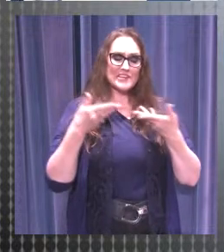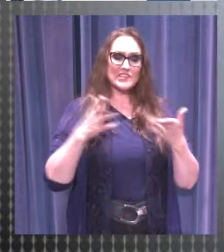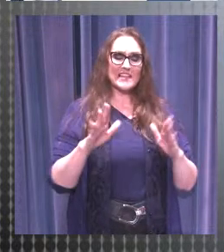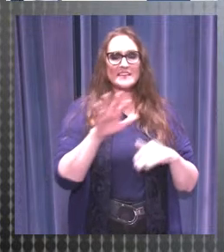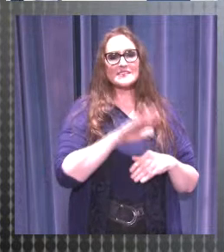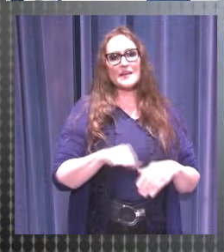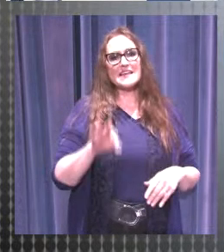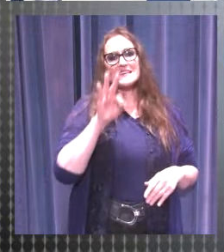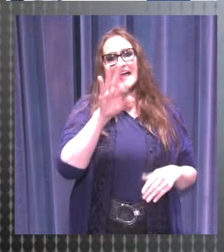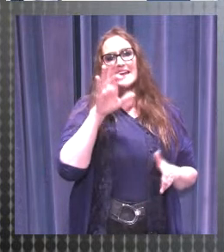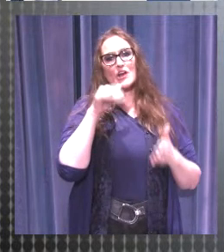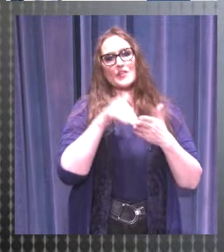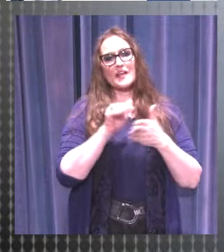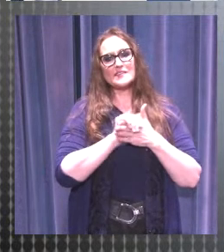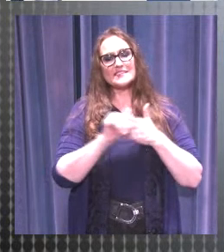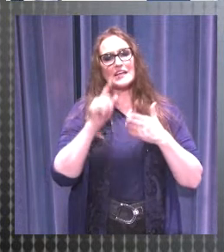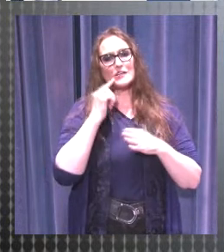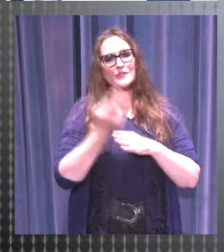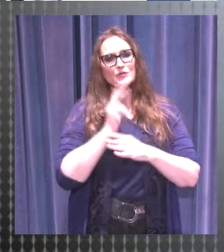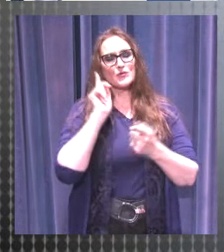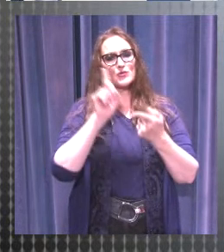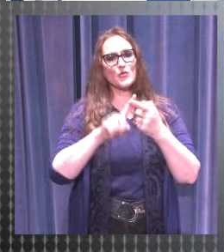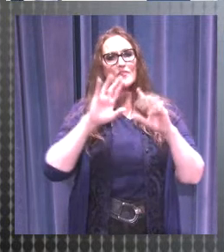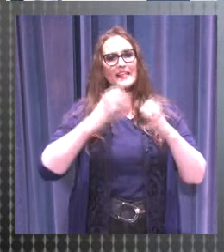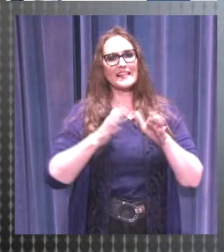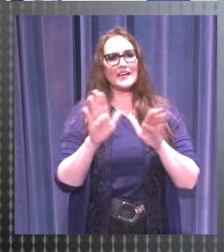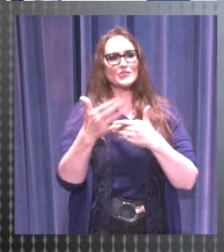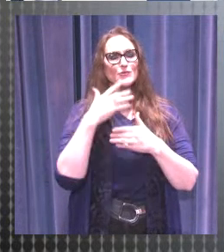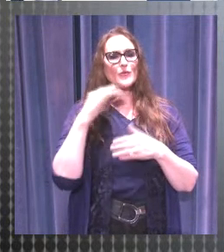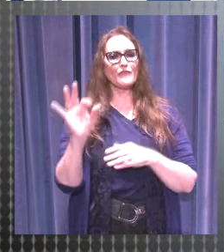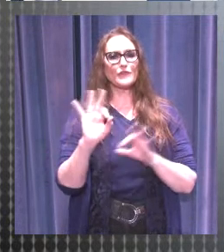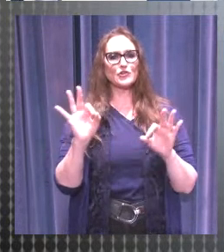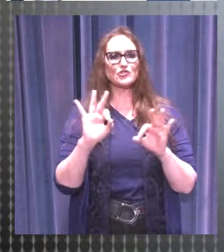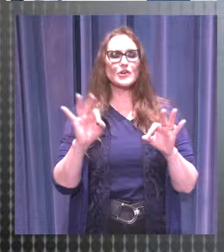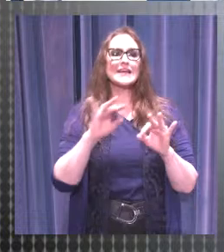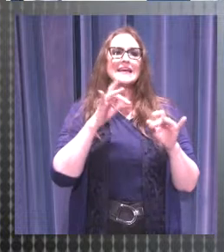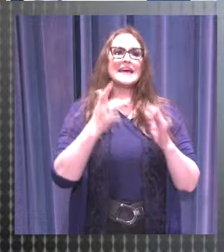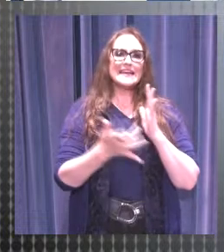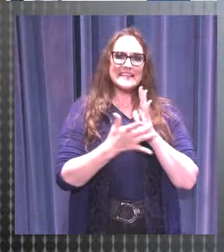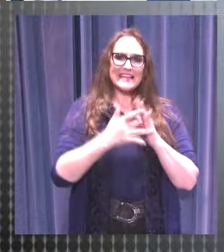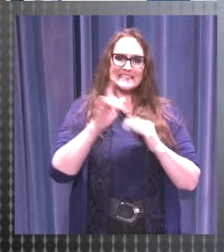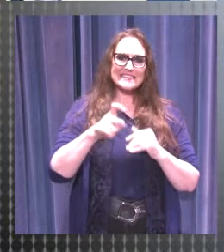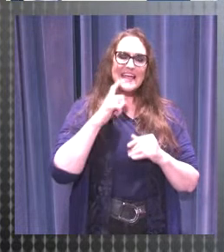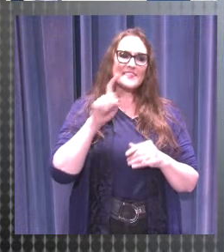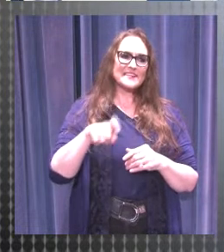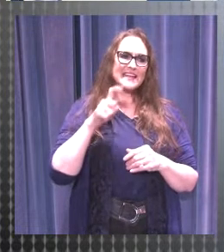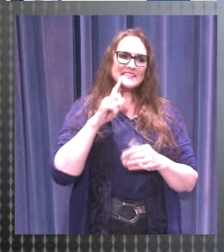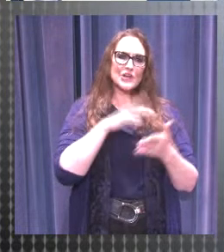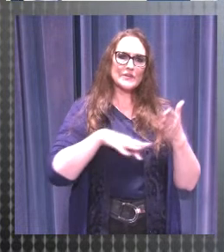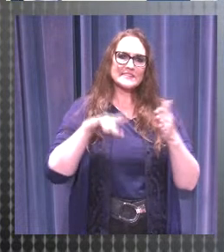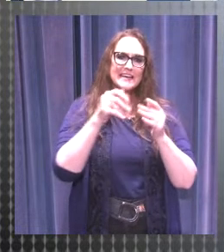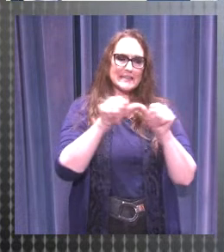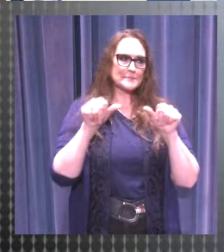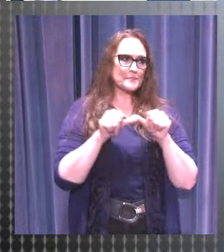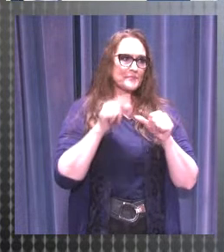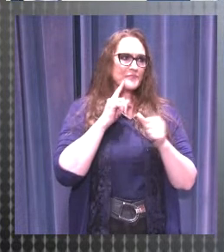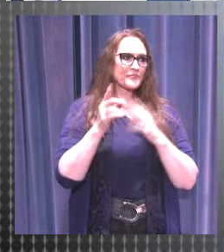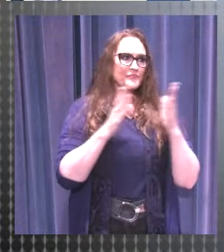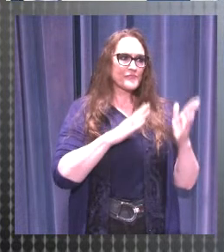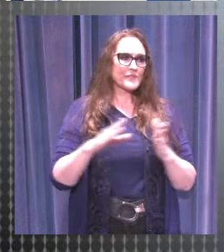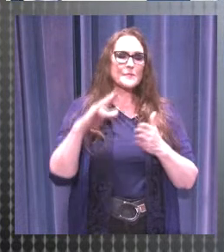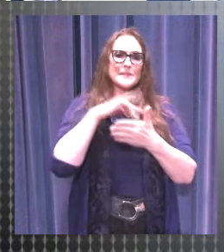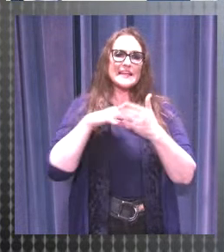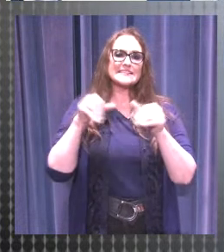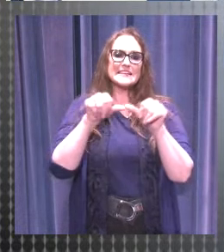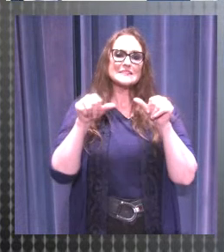approximately $900,000 for use toward the classroom furniture, technology needs, and the necessary study space. The planned study space is